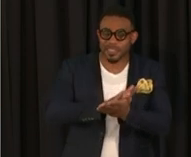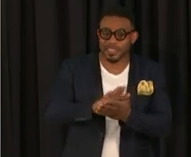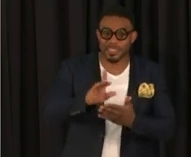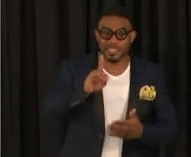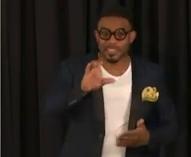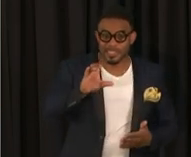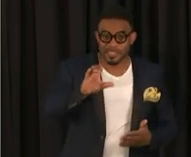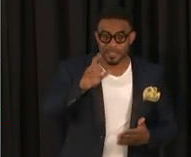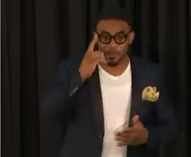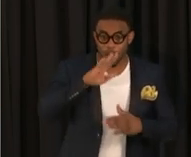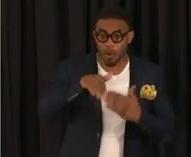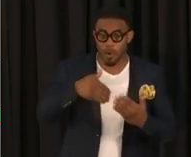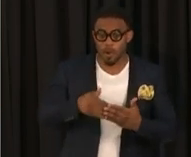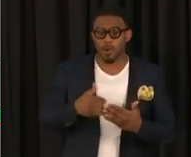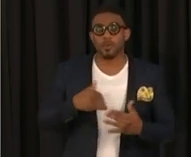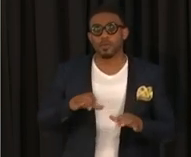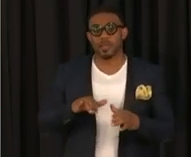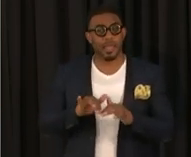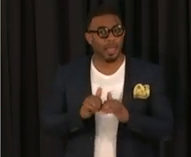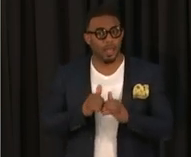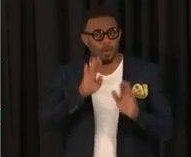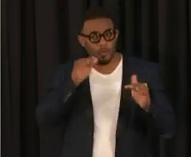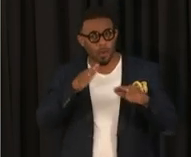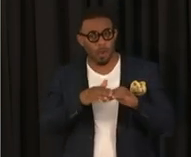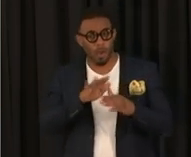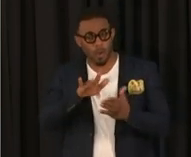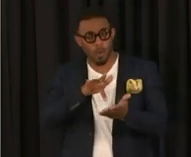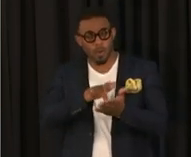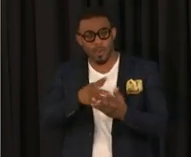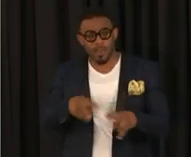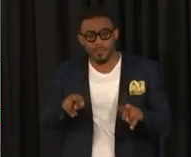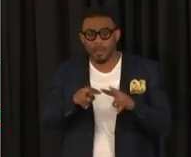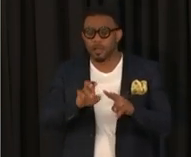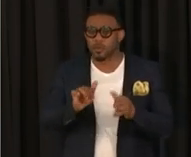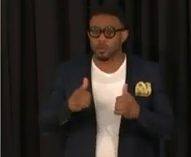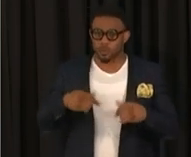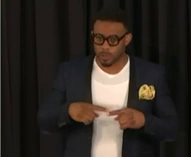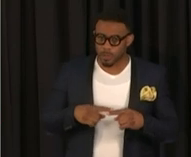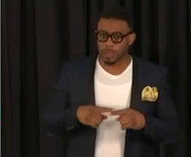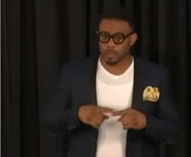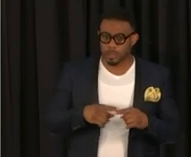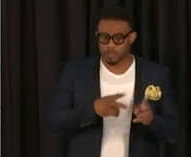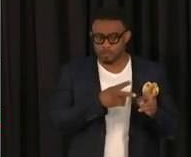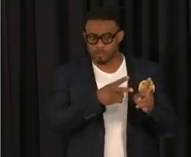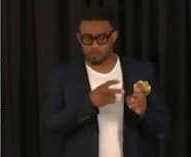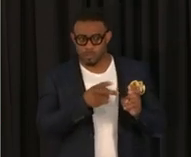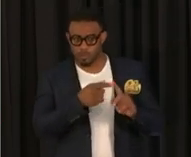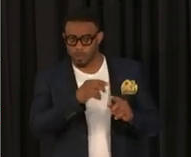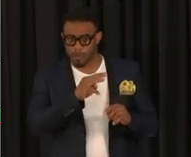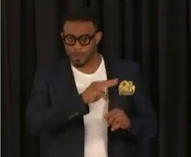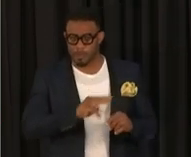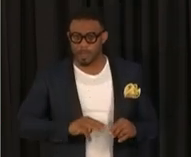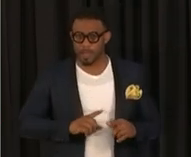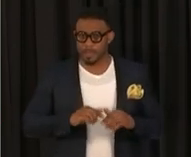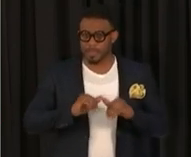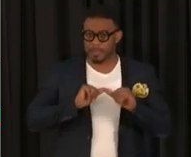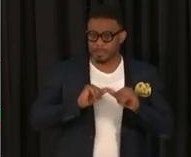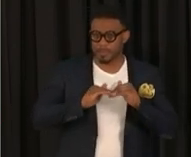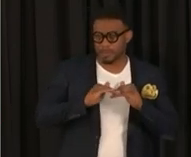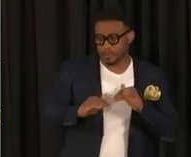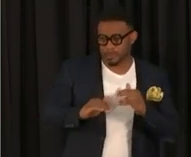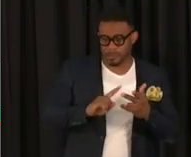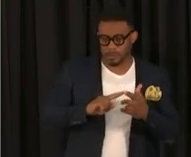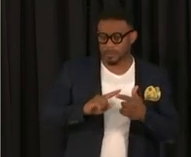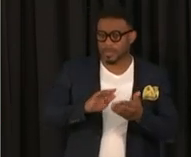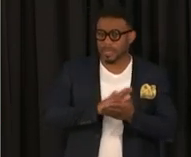clean DC for all. We do that by focusing on our core values, which we took from the mayor: sustainability,